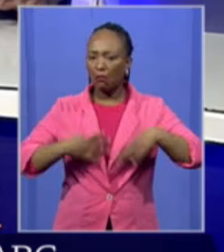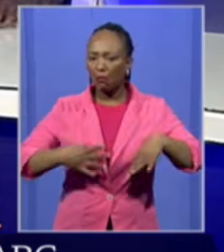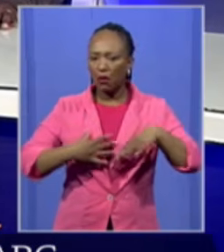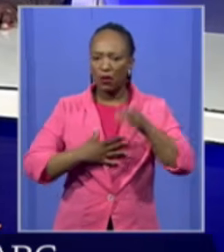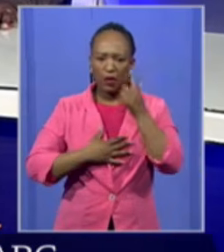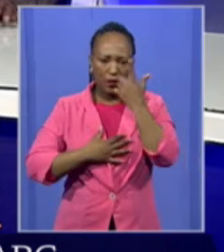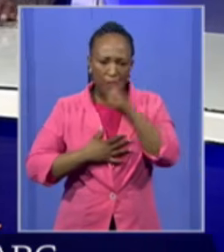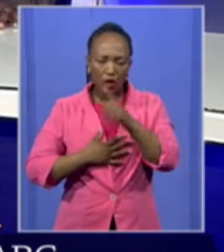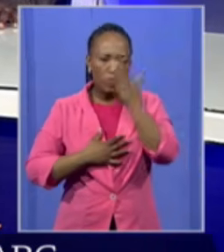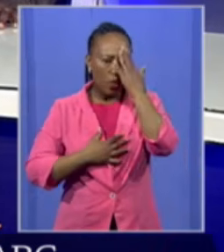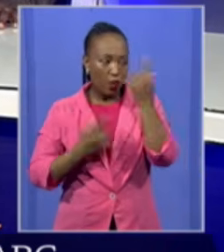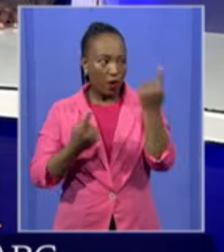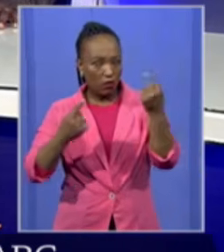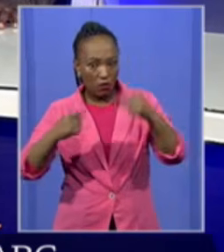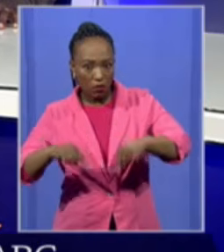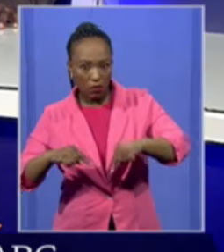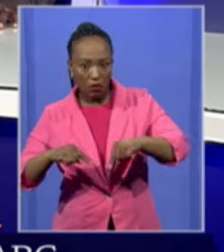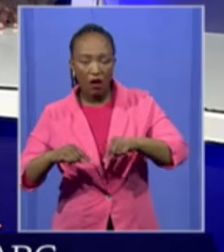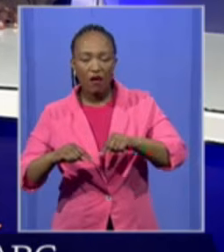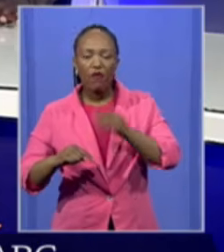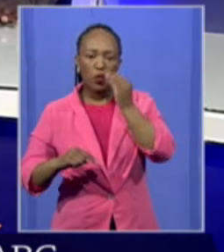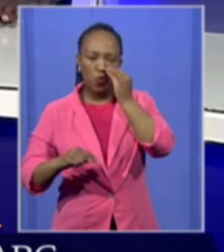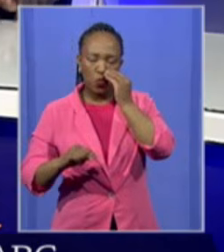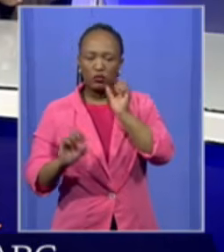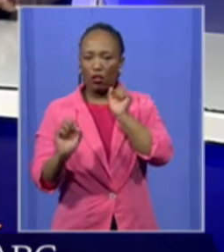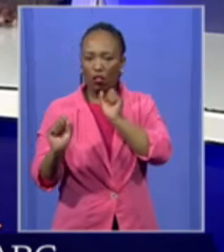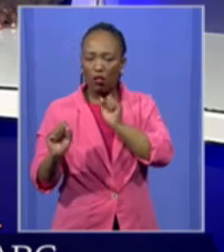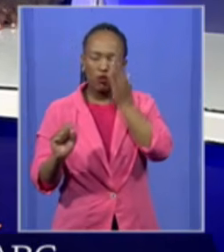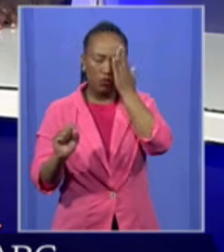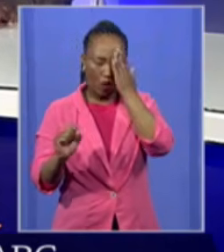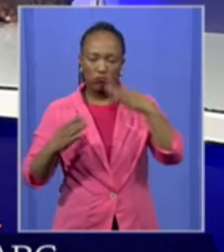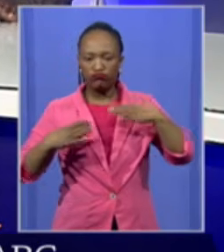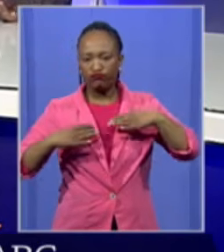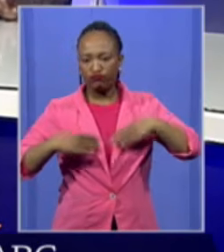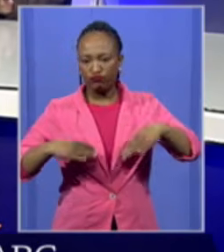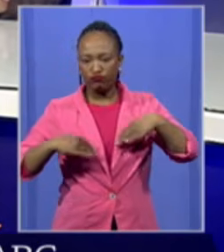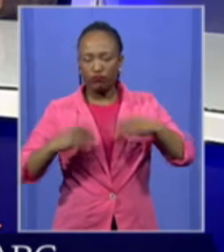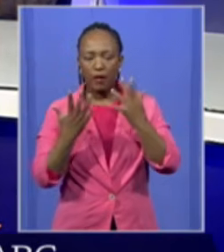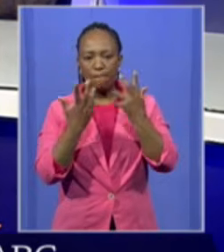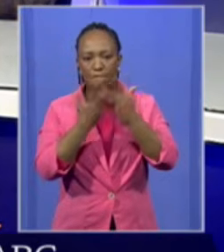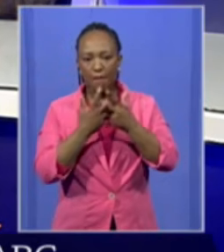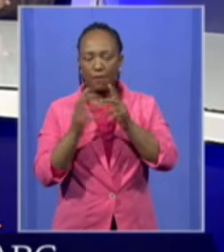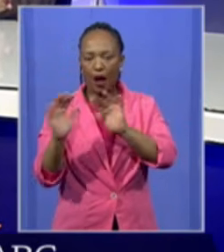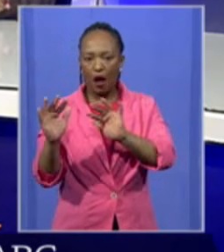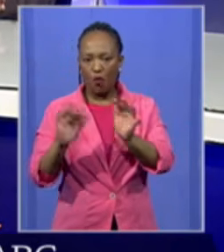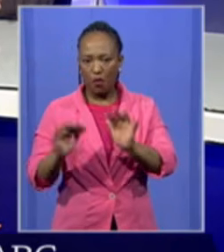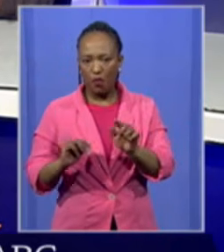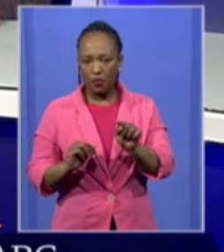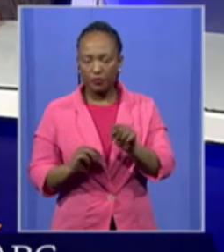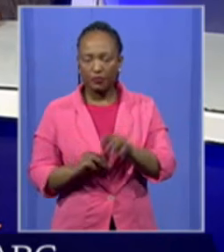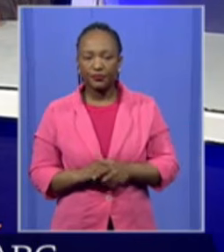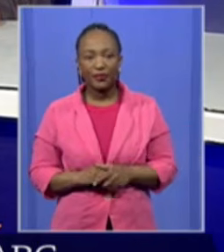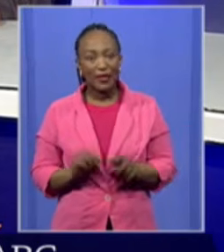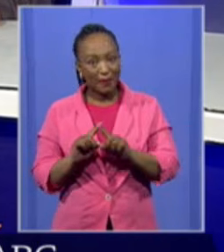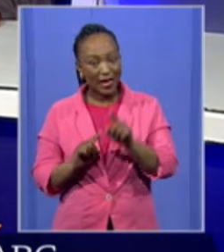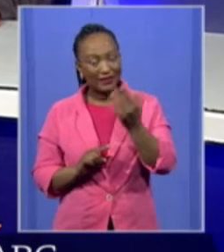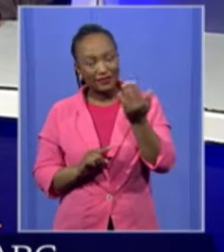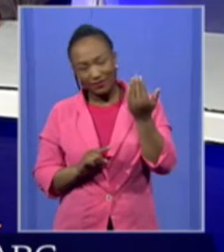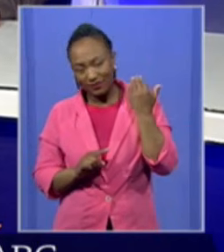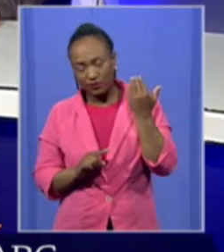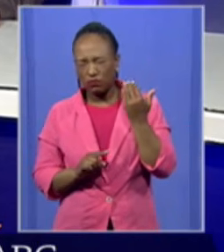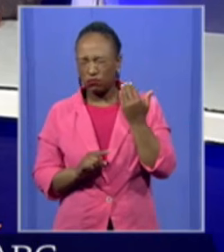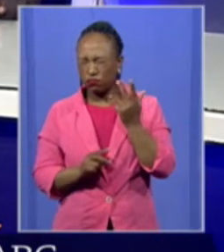ka studio ngwe wa apere empa ka nnete ho no hle ho le thata